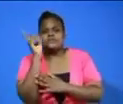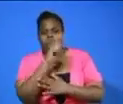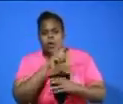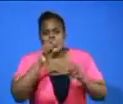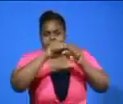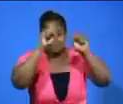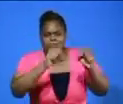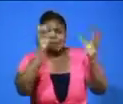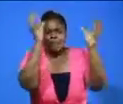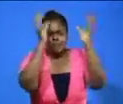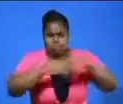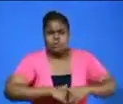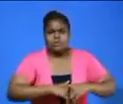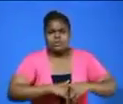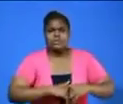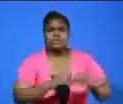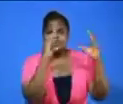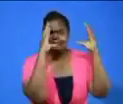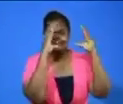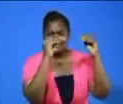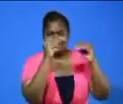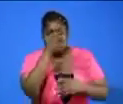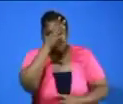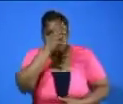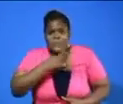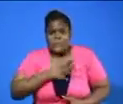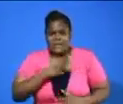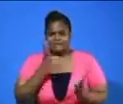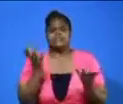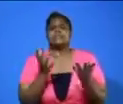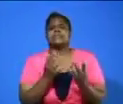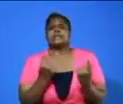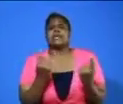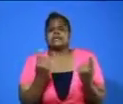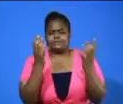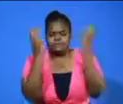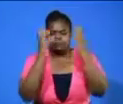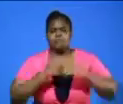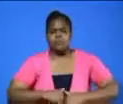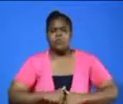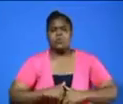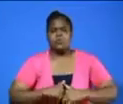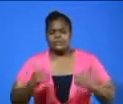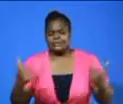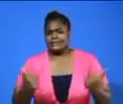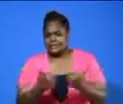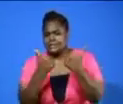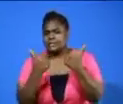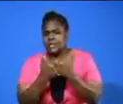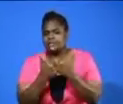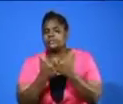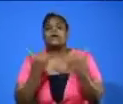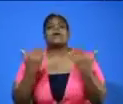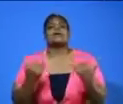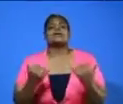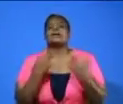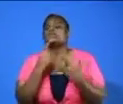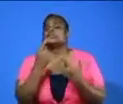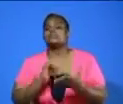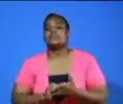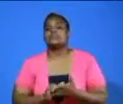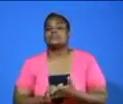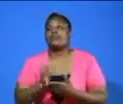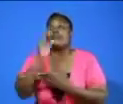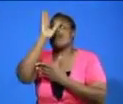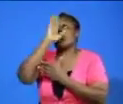now that the doctrines of mankind has been successfully challenged, He said, hurry up. God's